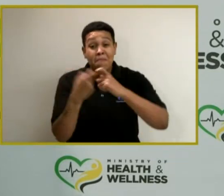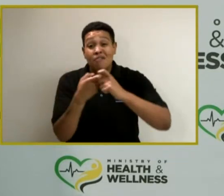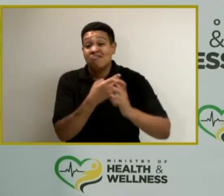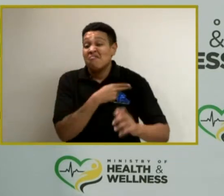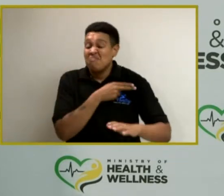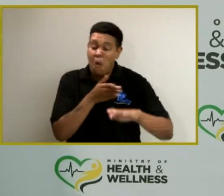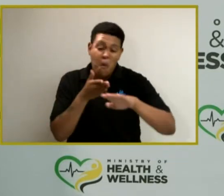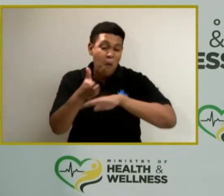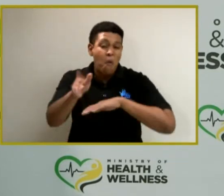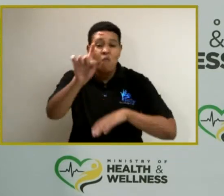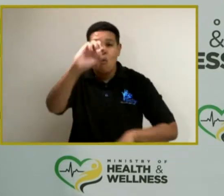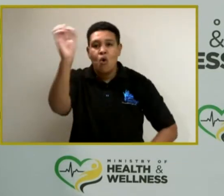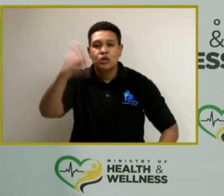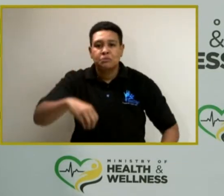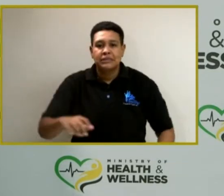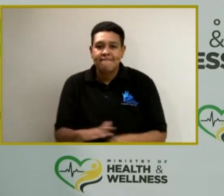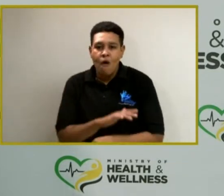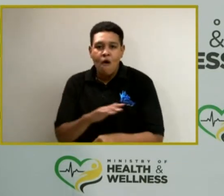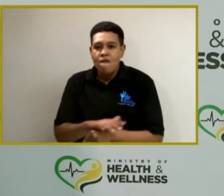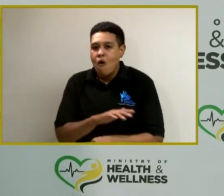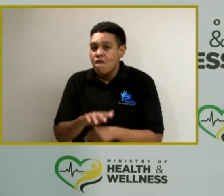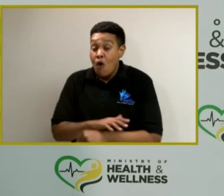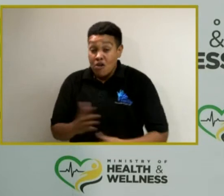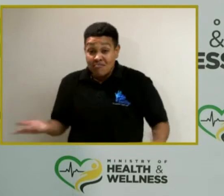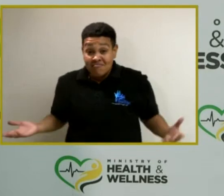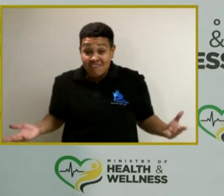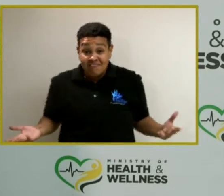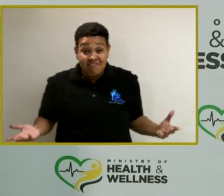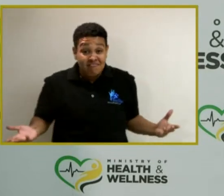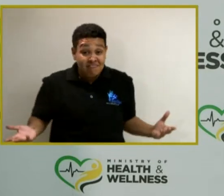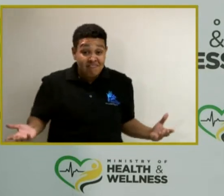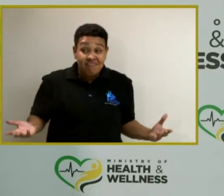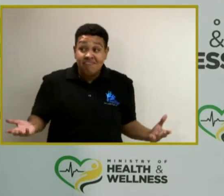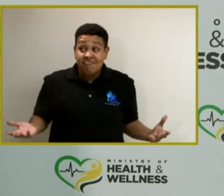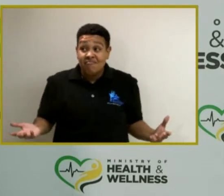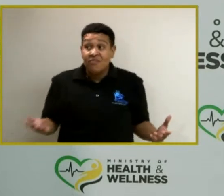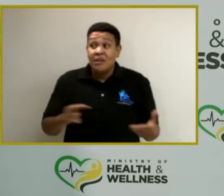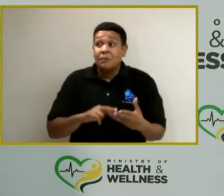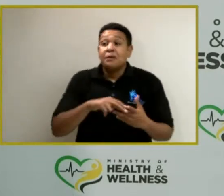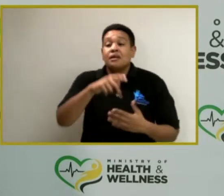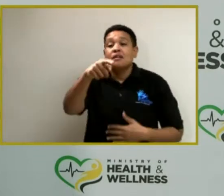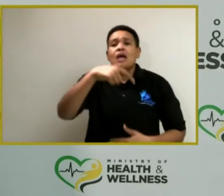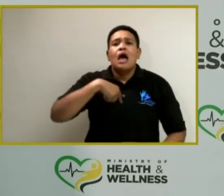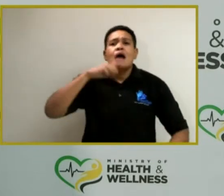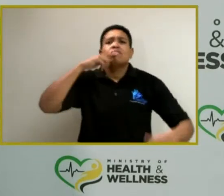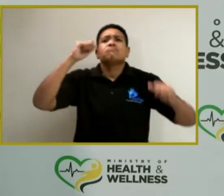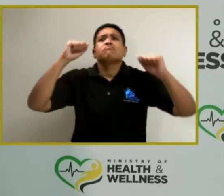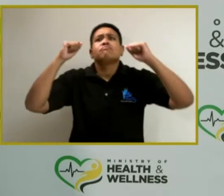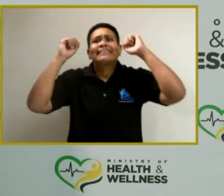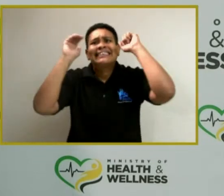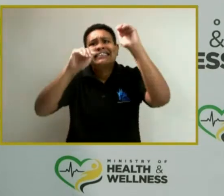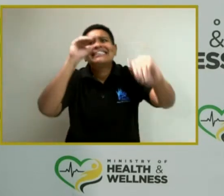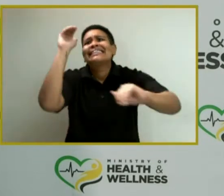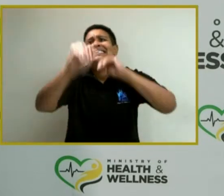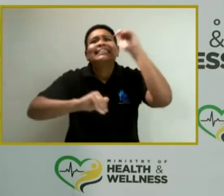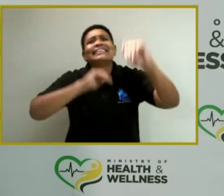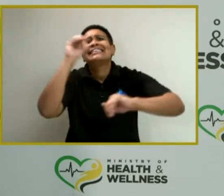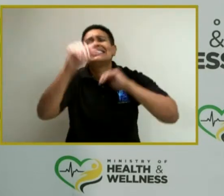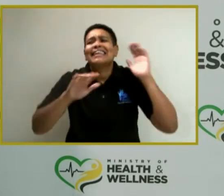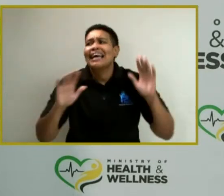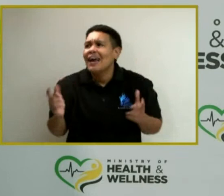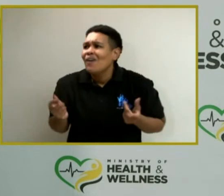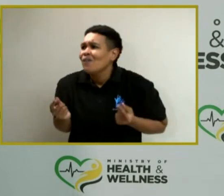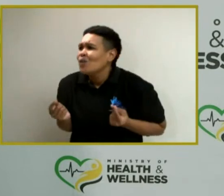their 100% capacity. All that means is that we have excess demands and have had to make